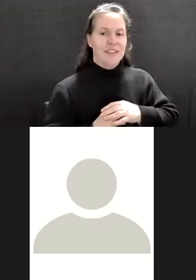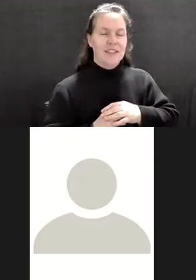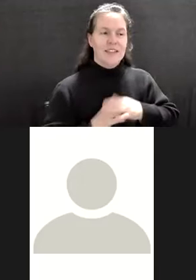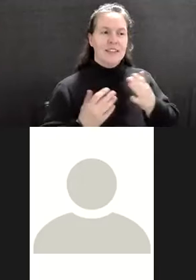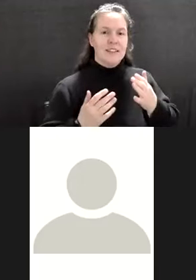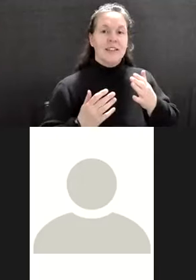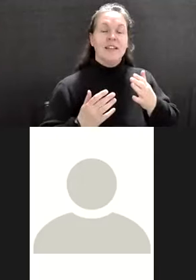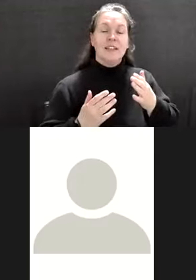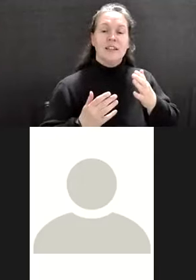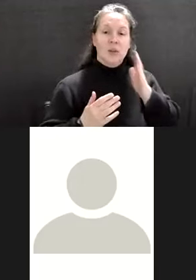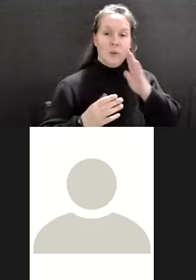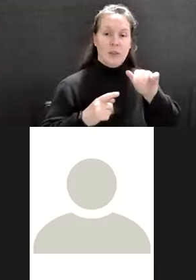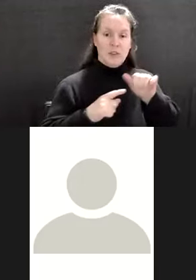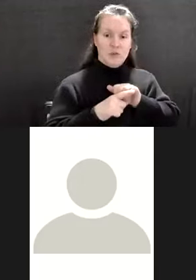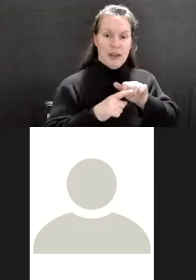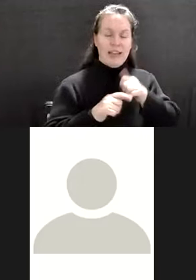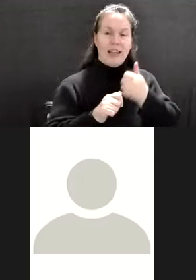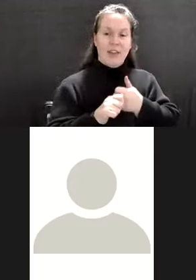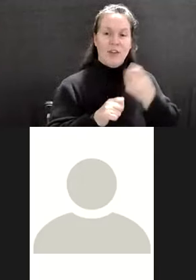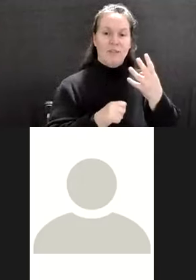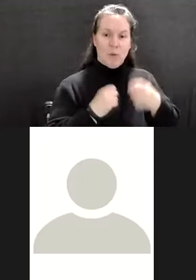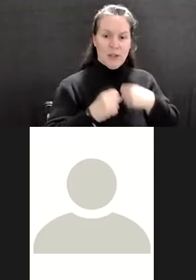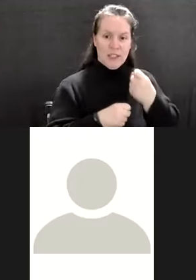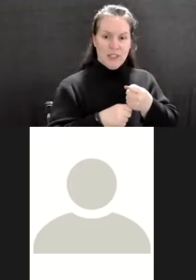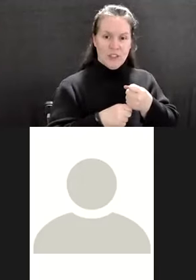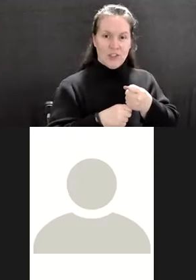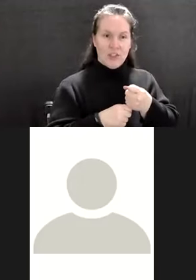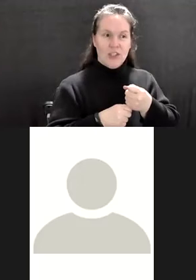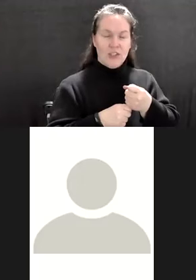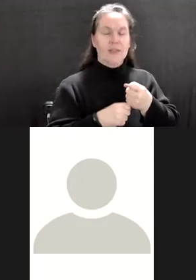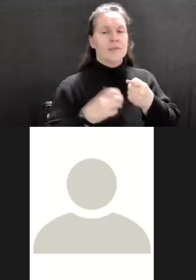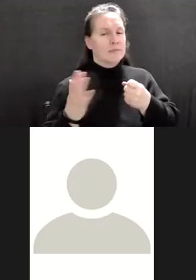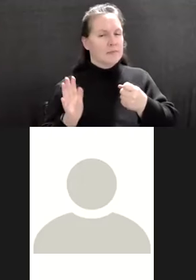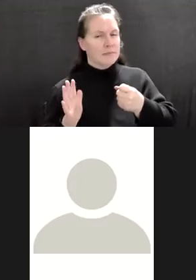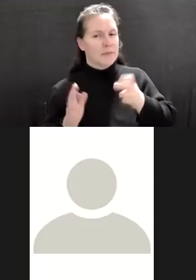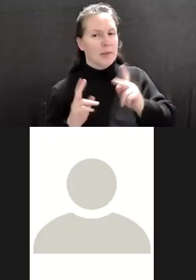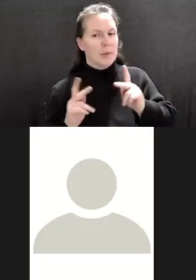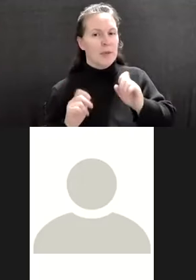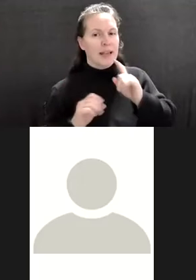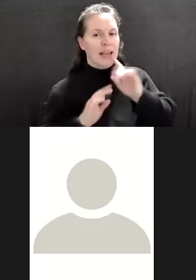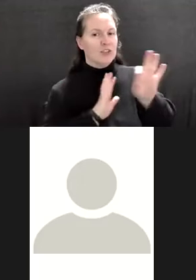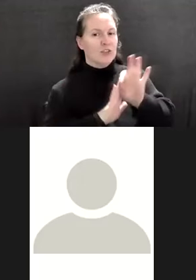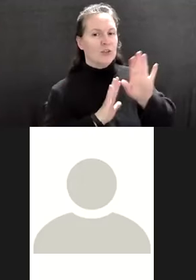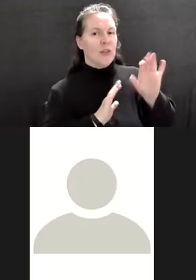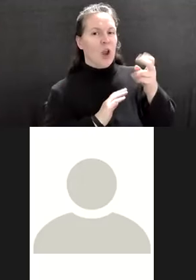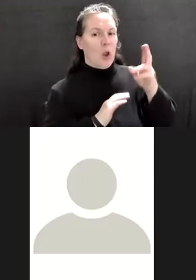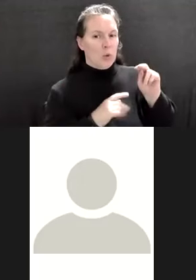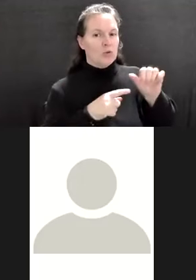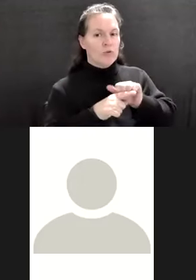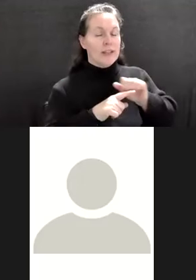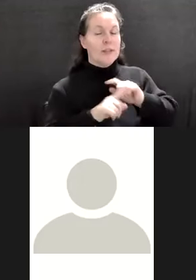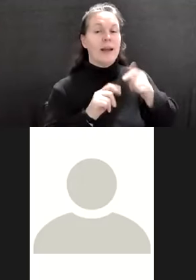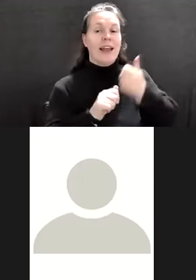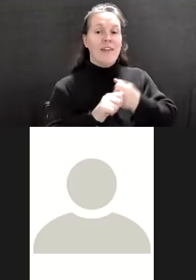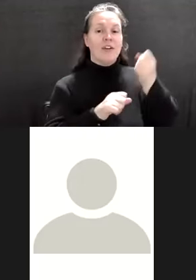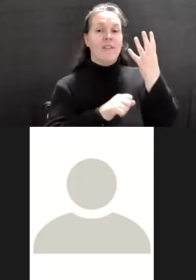will the training every 4 years? So people can pick their own trainings, but every